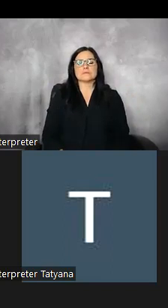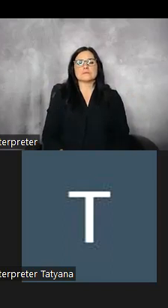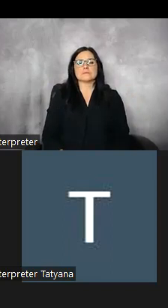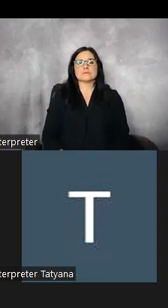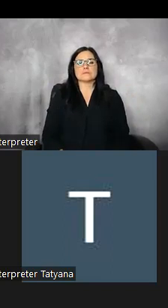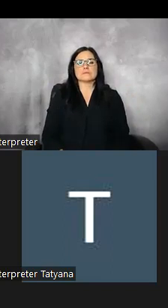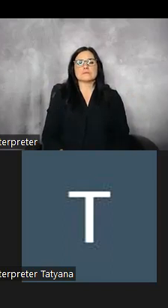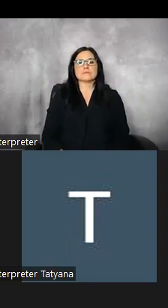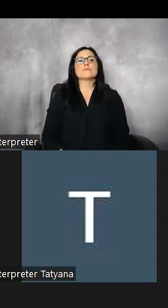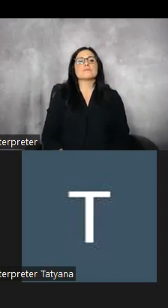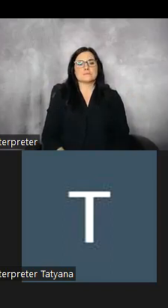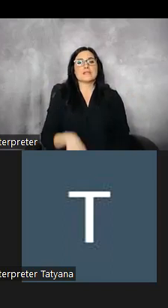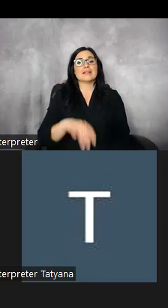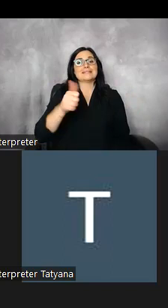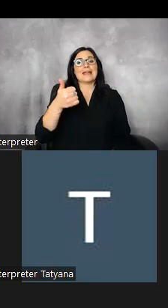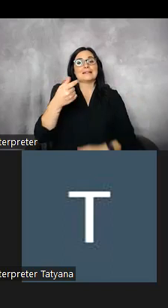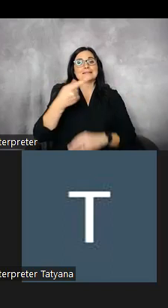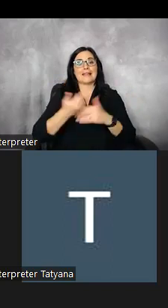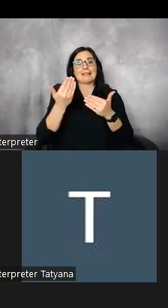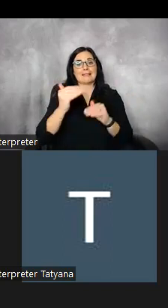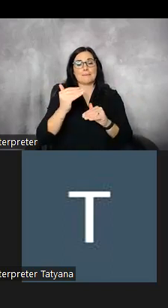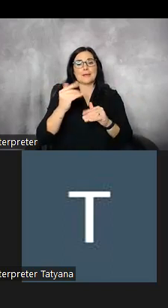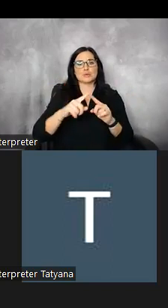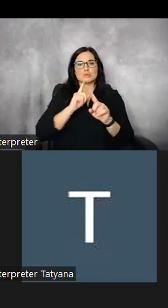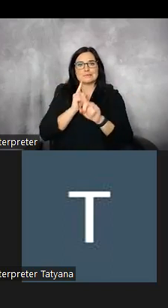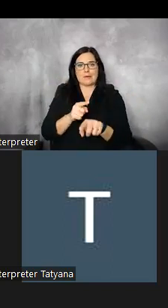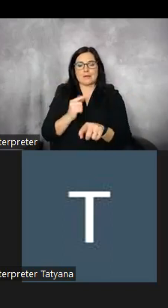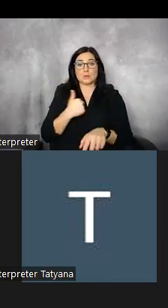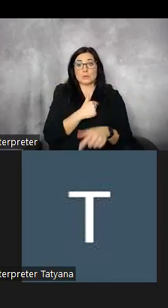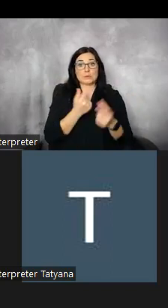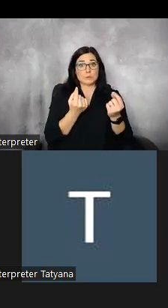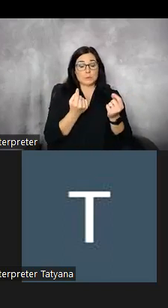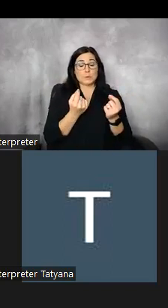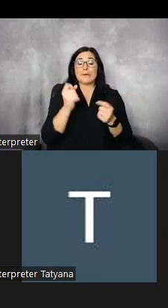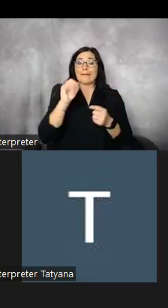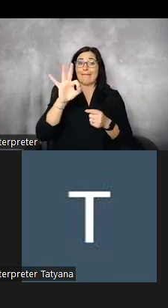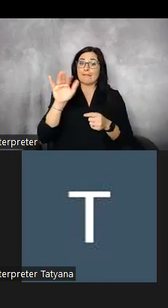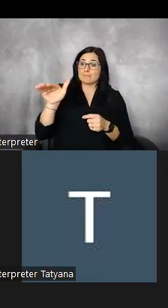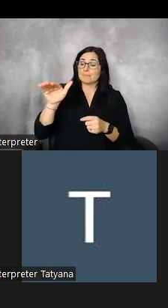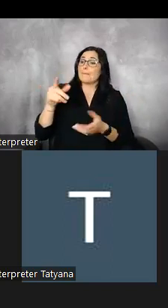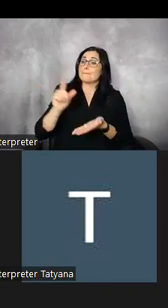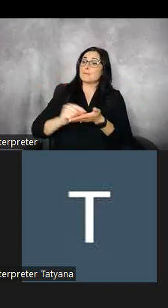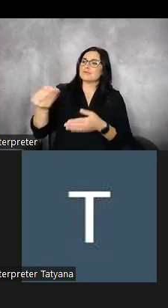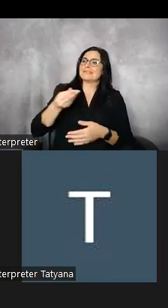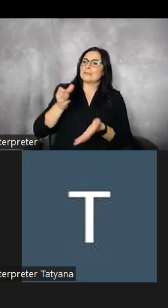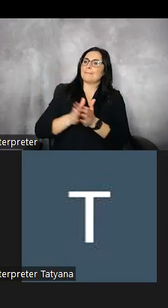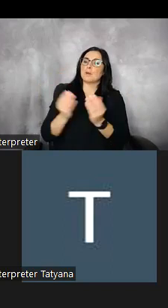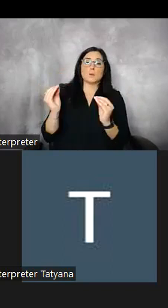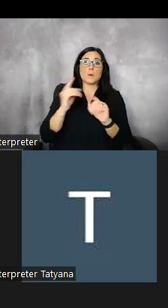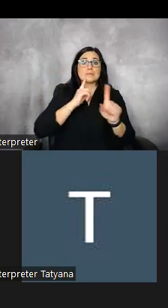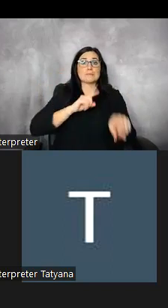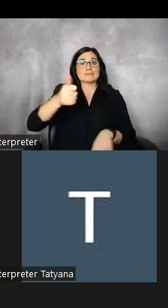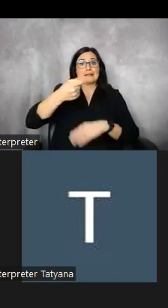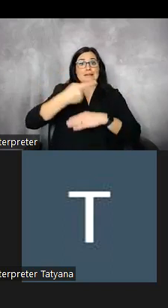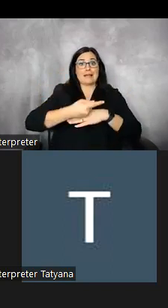And basically, the way I like that and the way the ATPC is structured ourselves is that if we say, hey, publisher, give me a book, and they don't answer me for 10 days,